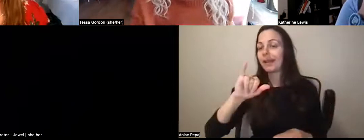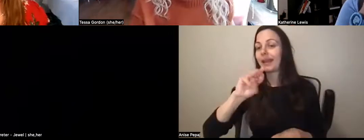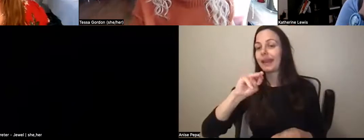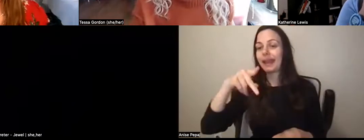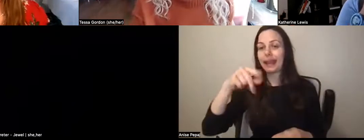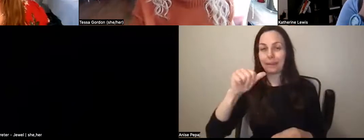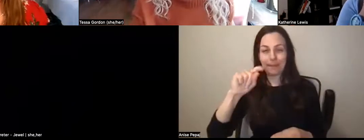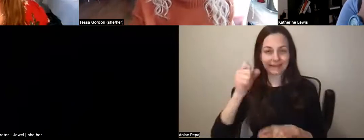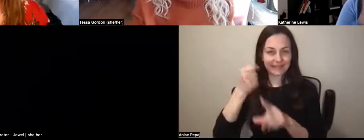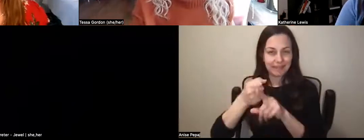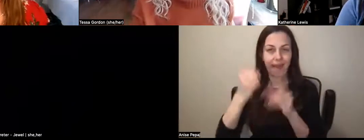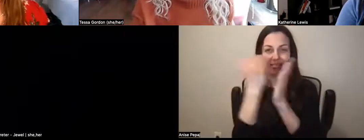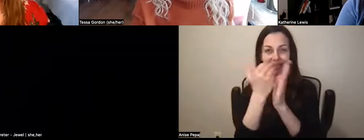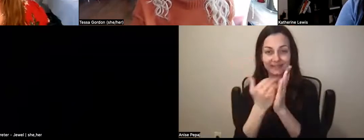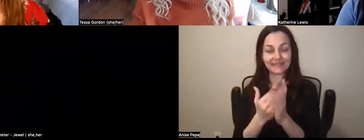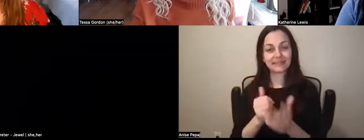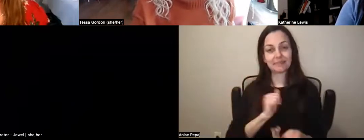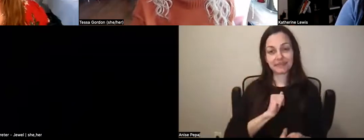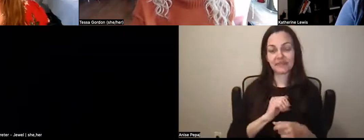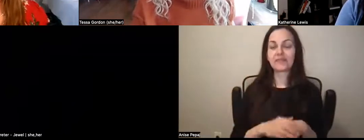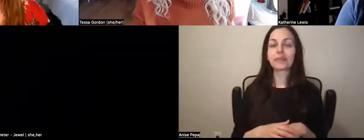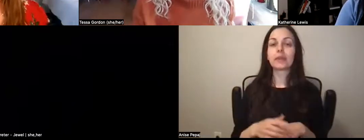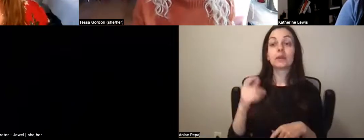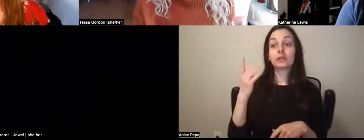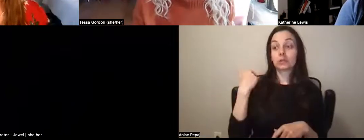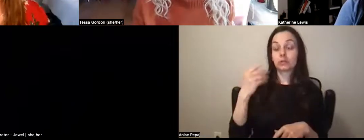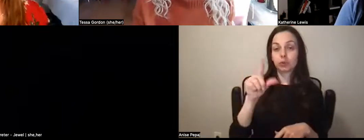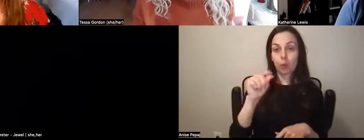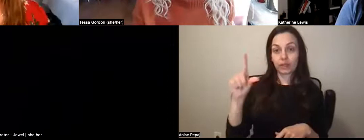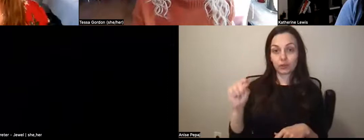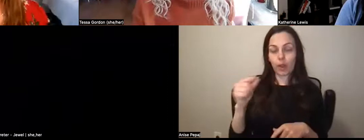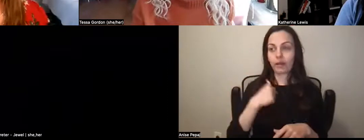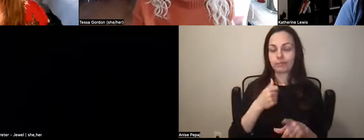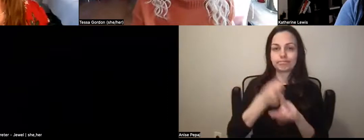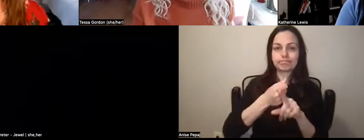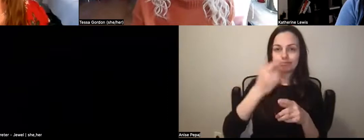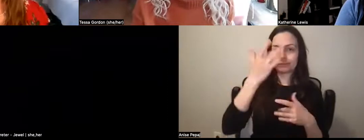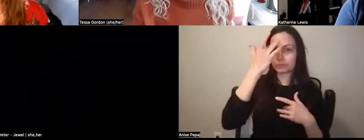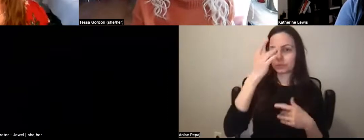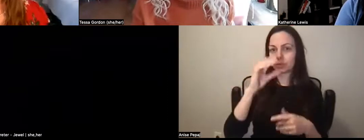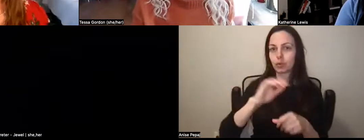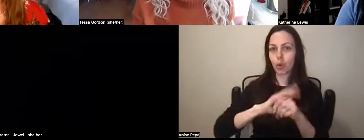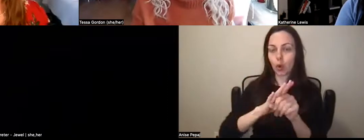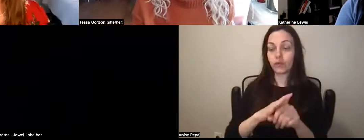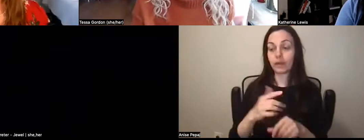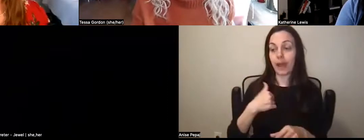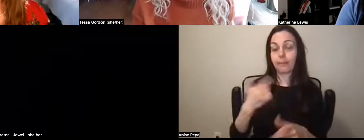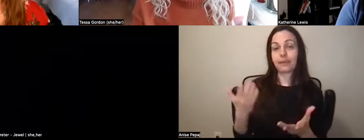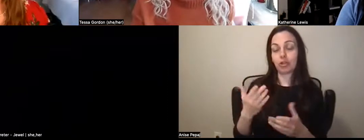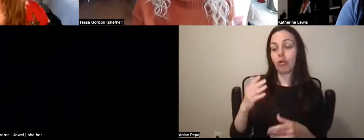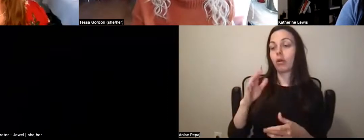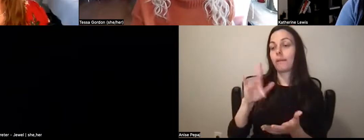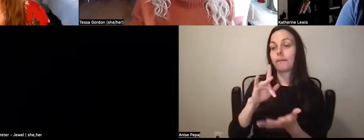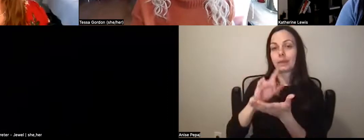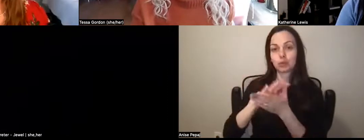2020, I caught COVID. I was a middle school teacher here in Baltimore for 5 years,